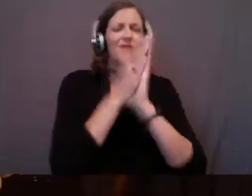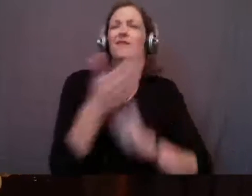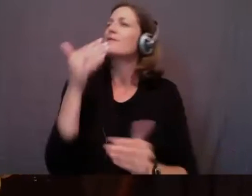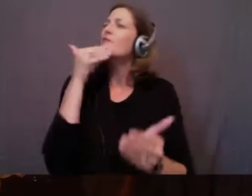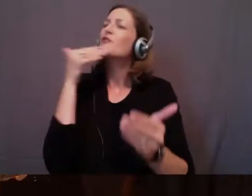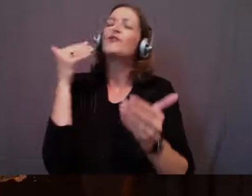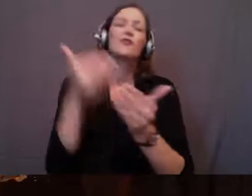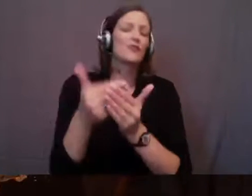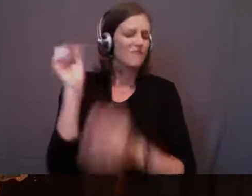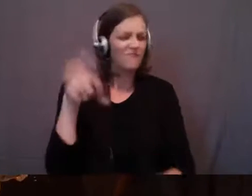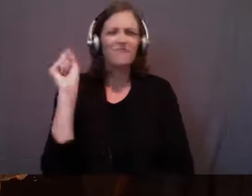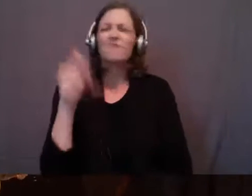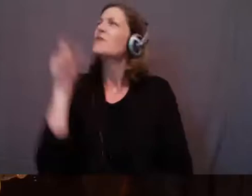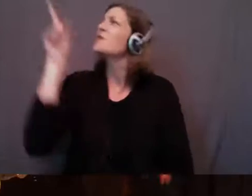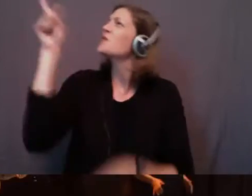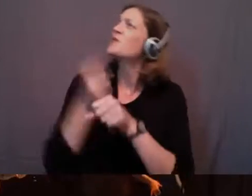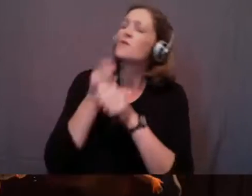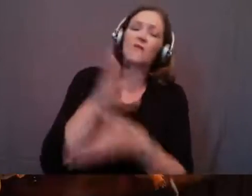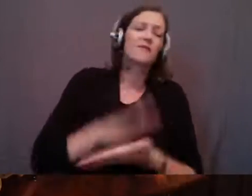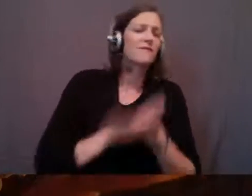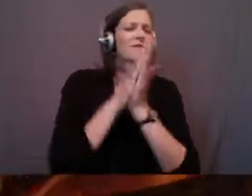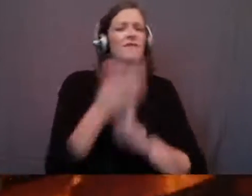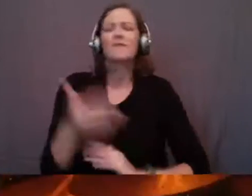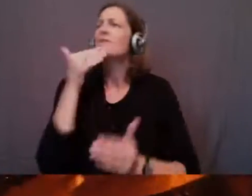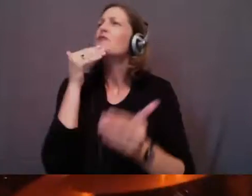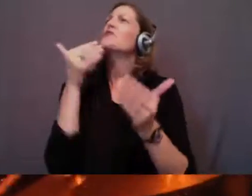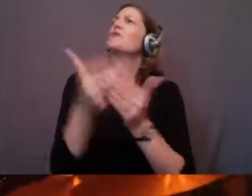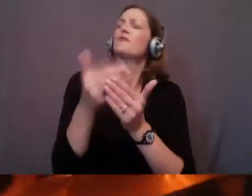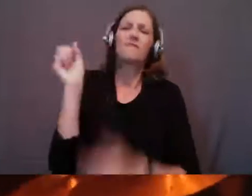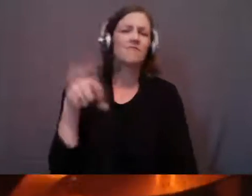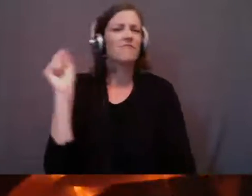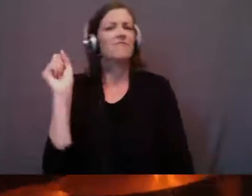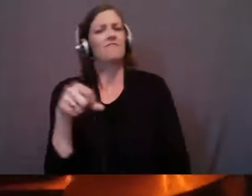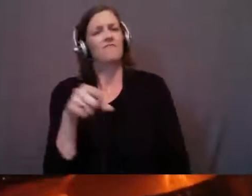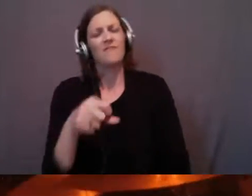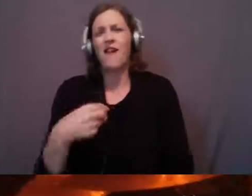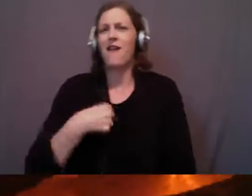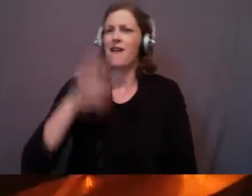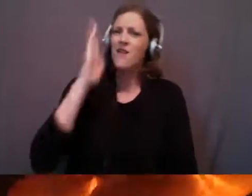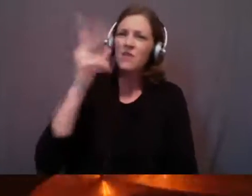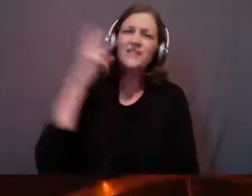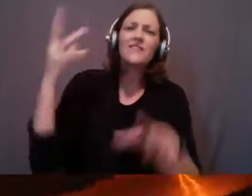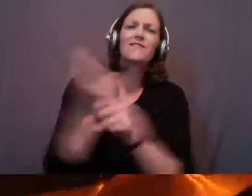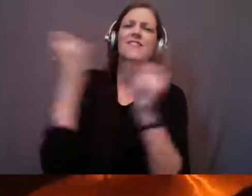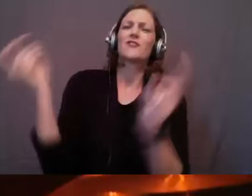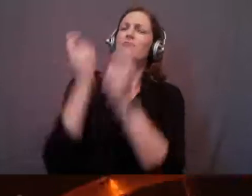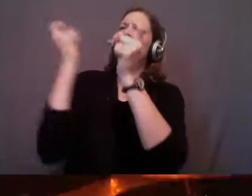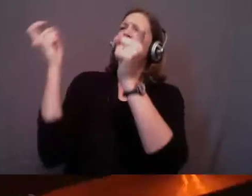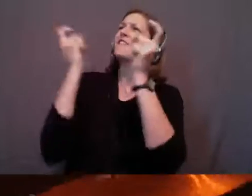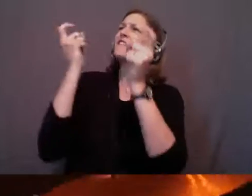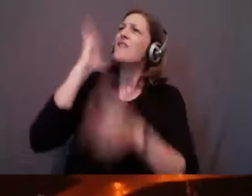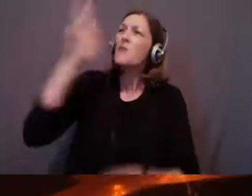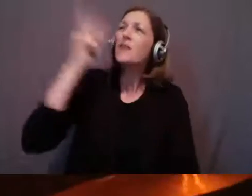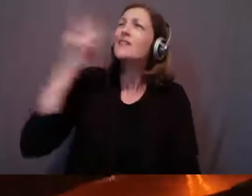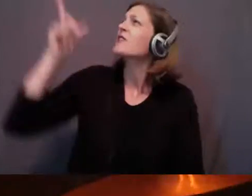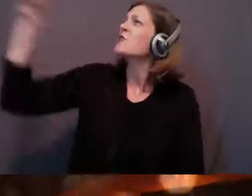good. Yes, you turn it for good. 'Cause I'm gonna see a victory. 'Cause I'm